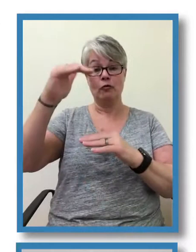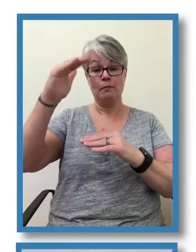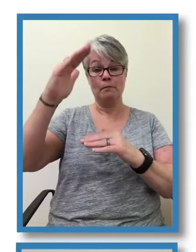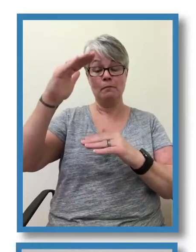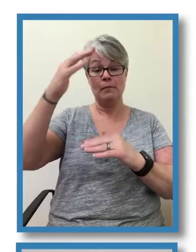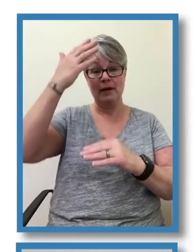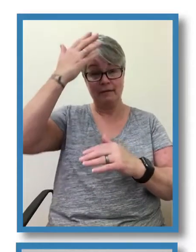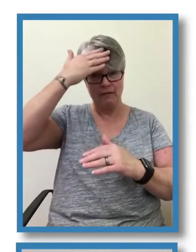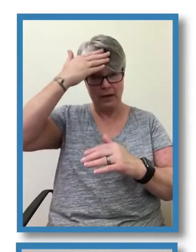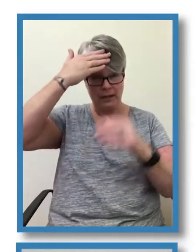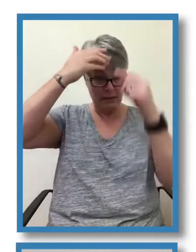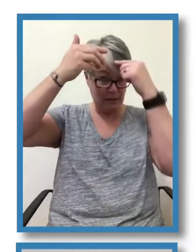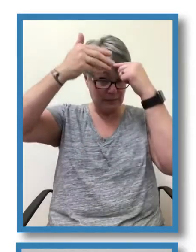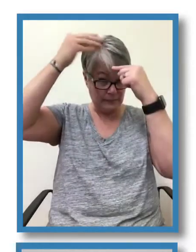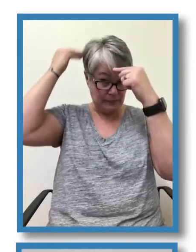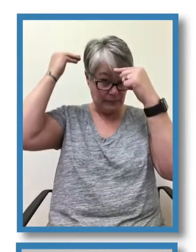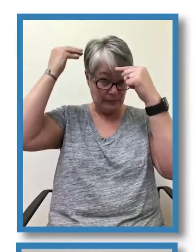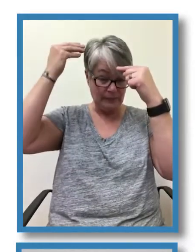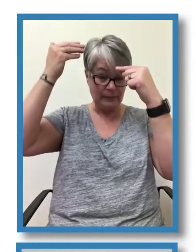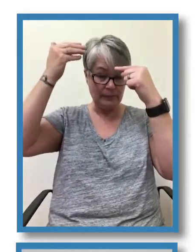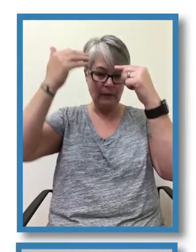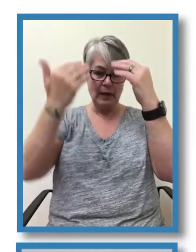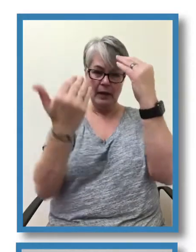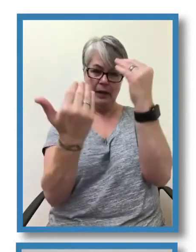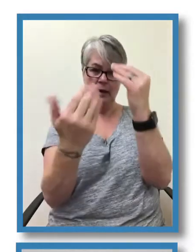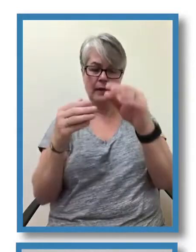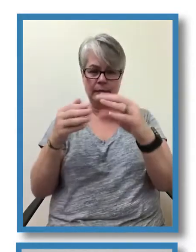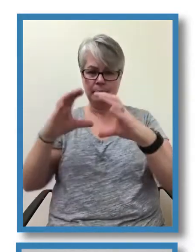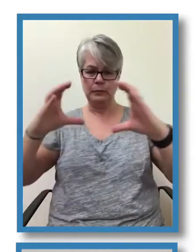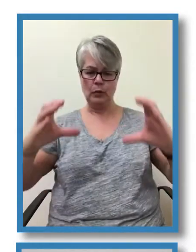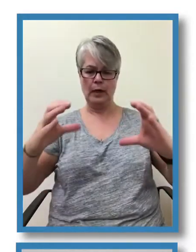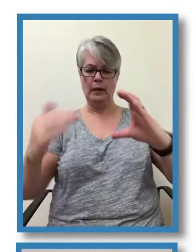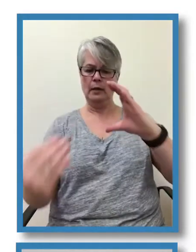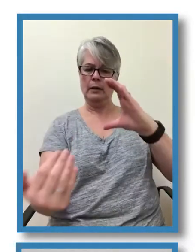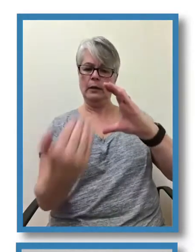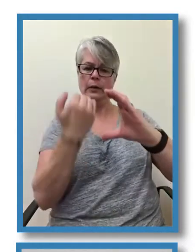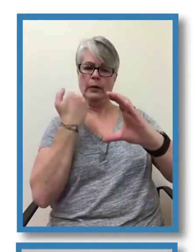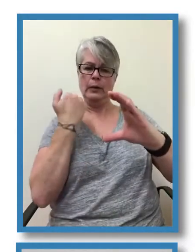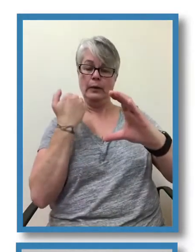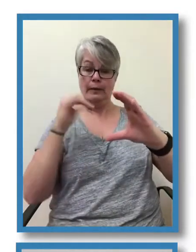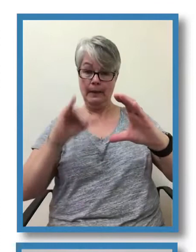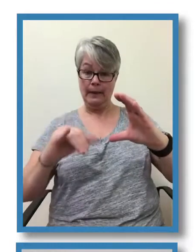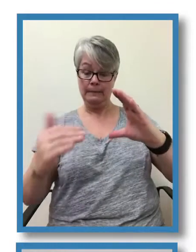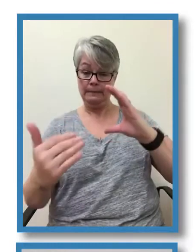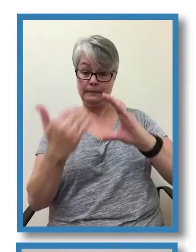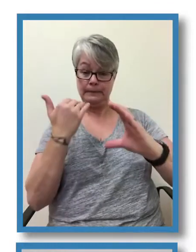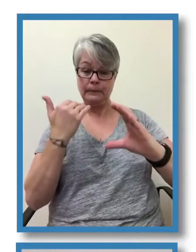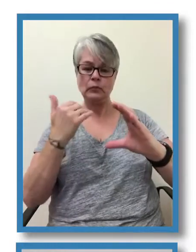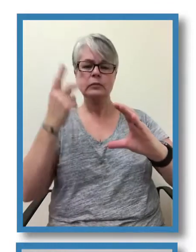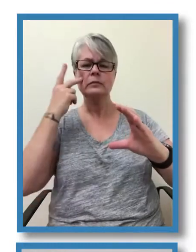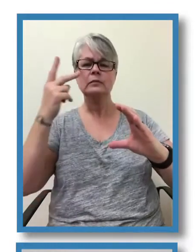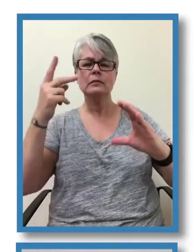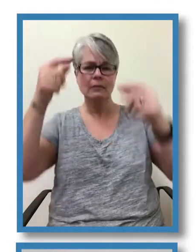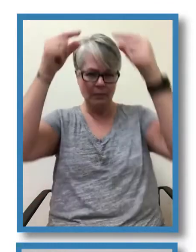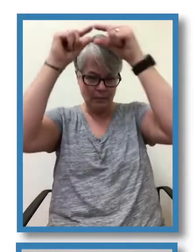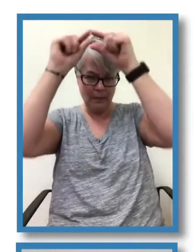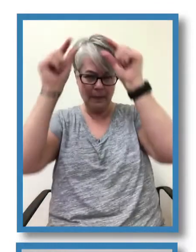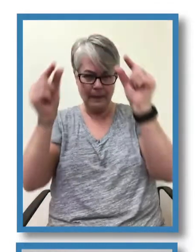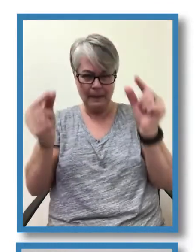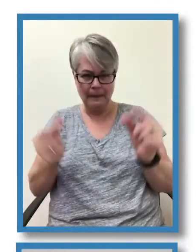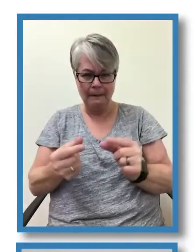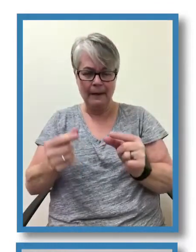outside. You can see the linings of the brain around that. And then inside that you can see the wriggly parts of the brain, the grey